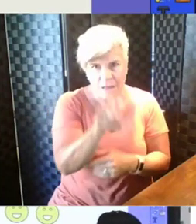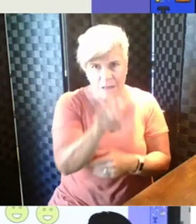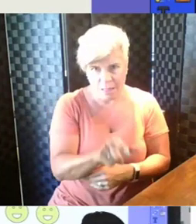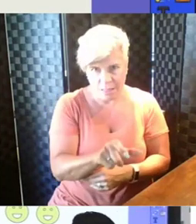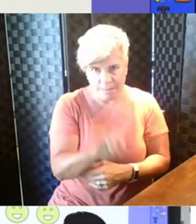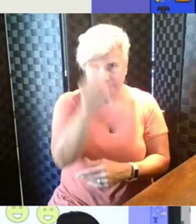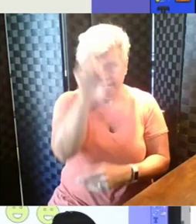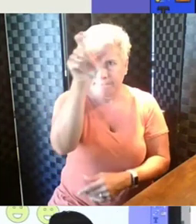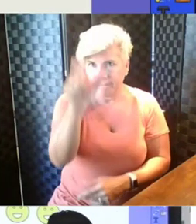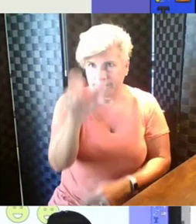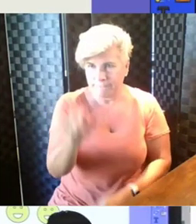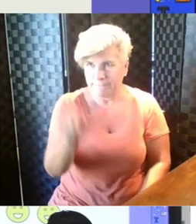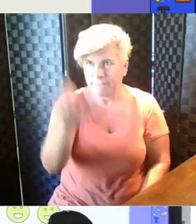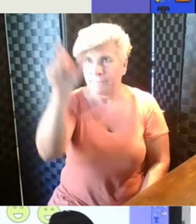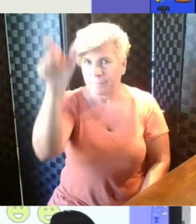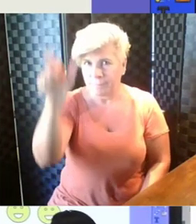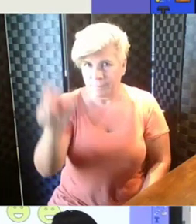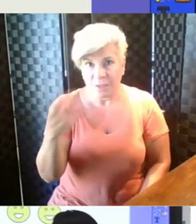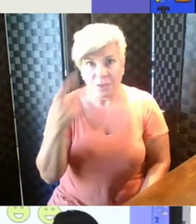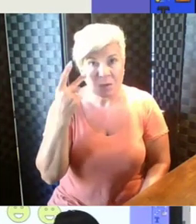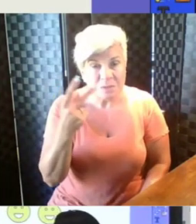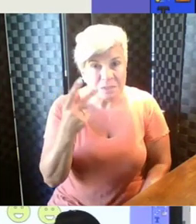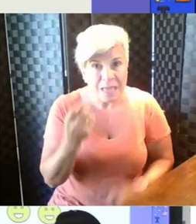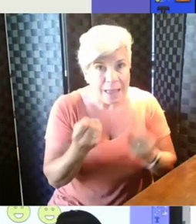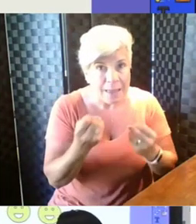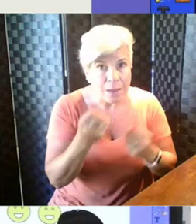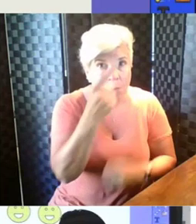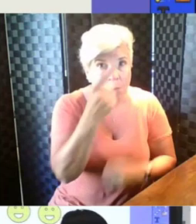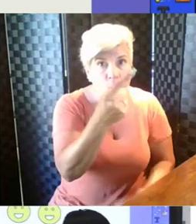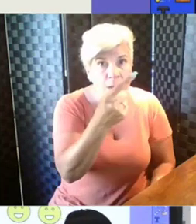the columns, you can see there's